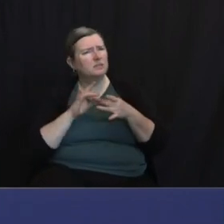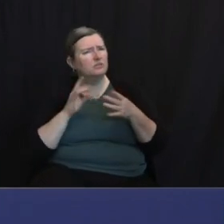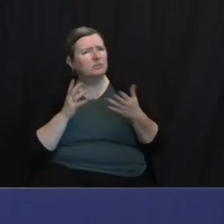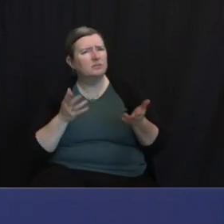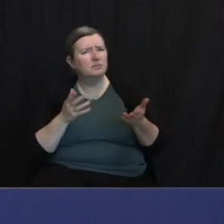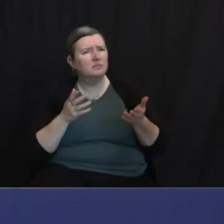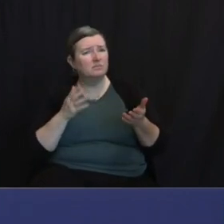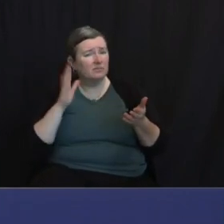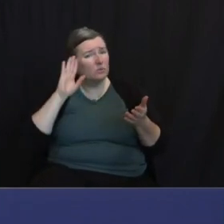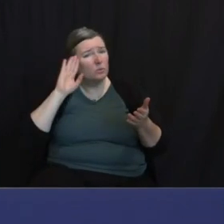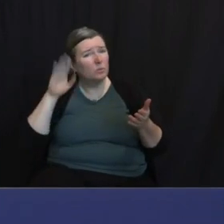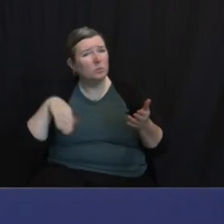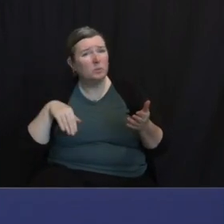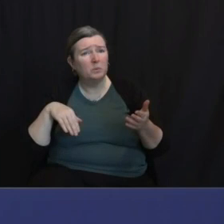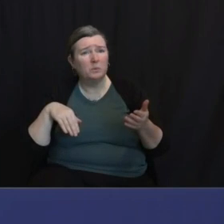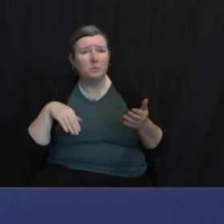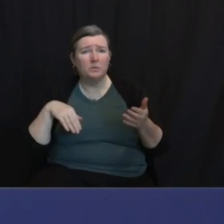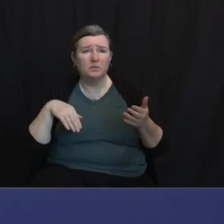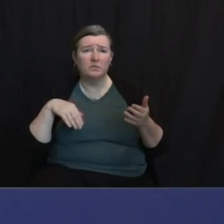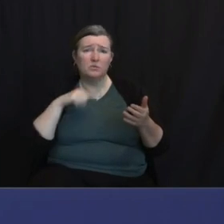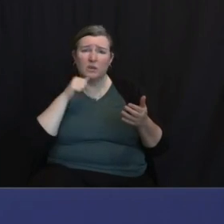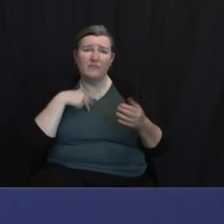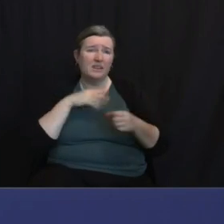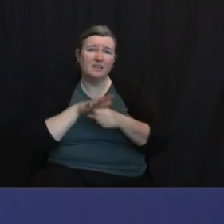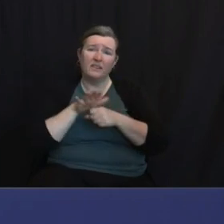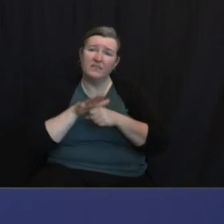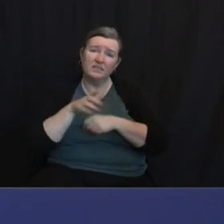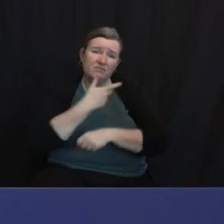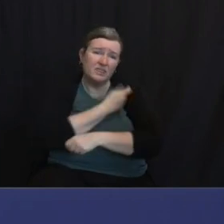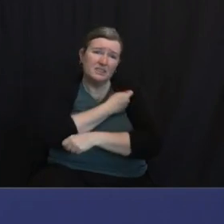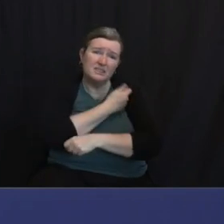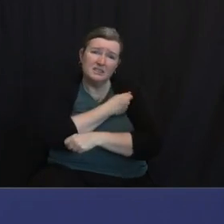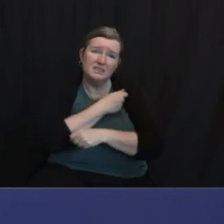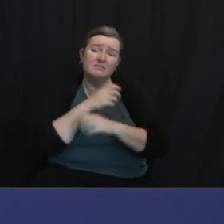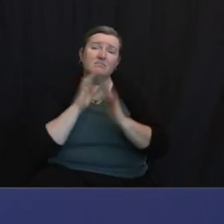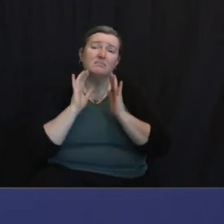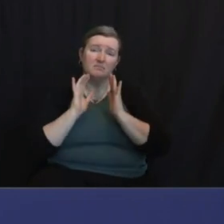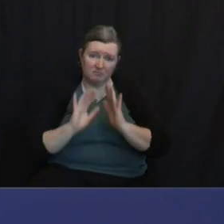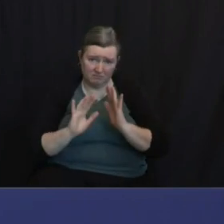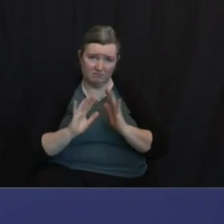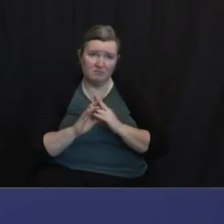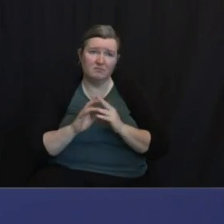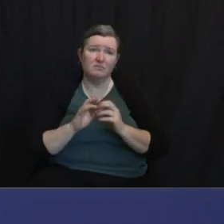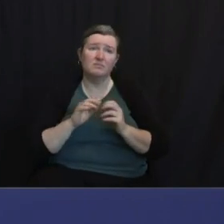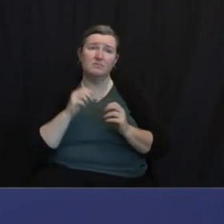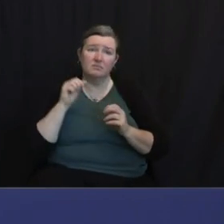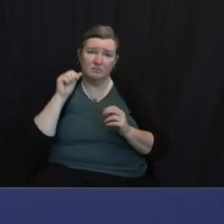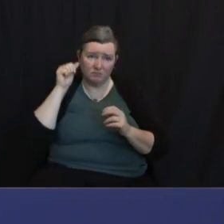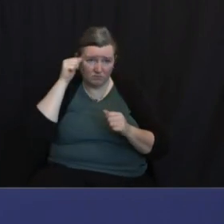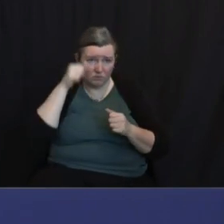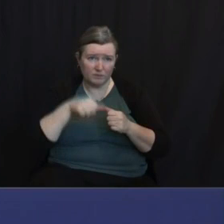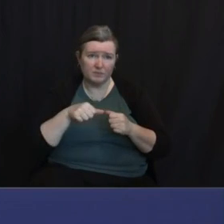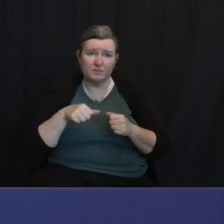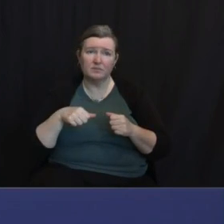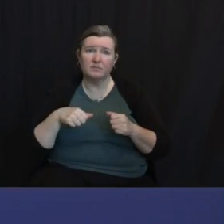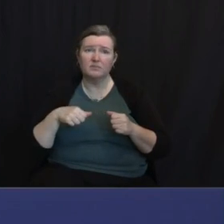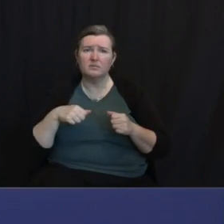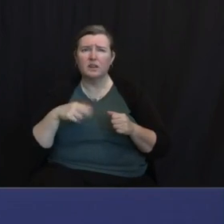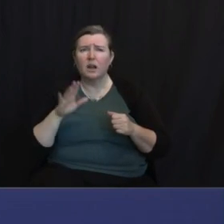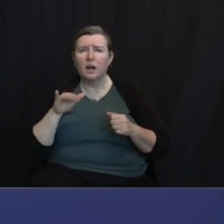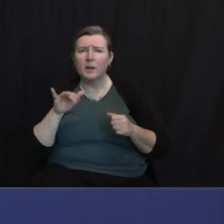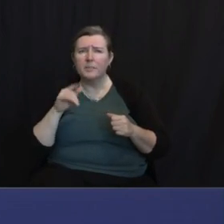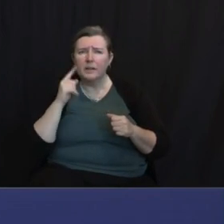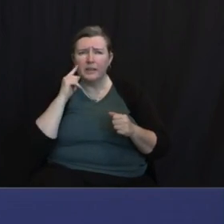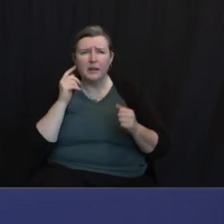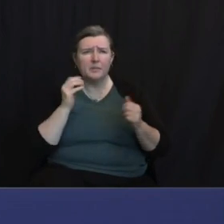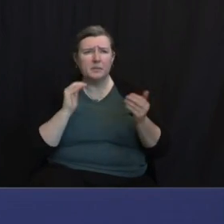got a supply-demand imbalance. We know that, remember, this is overlapping waves, or think the analogy we used in